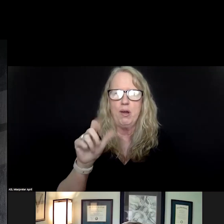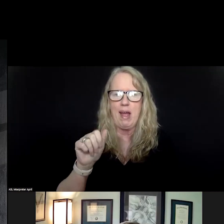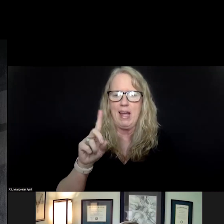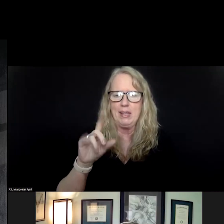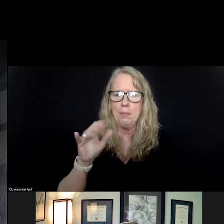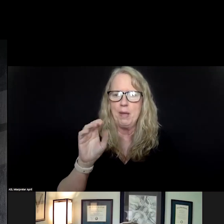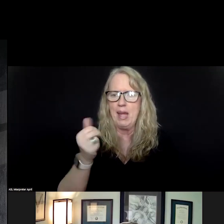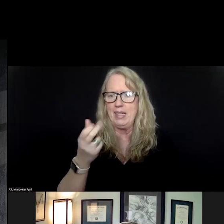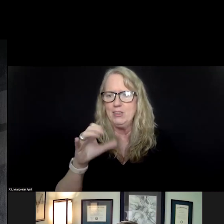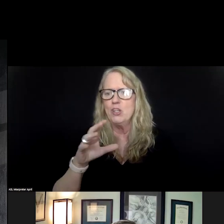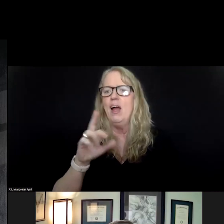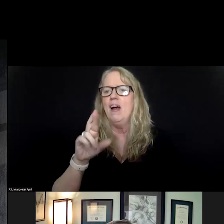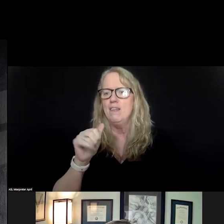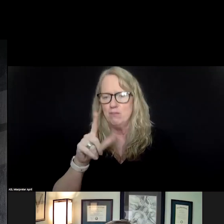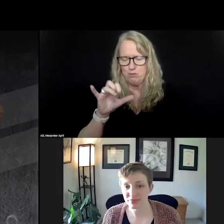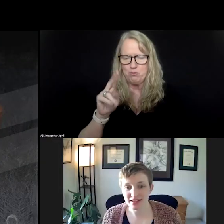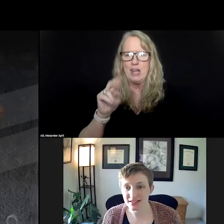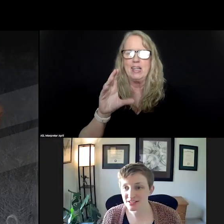Board of Franklin County.